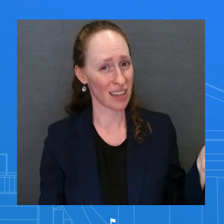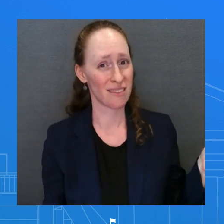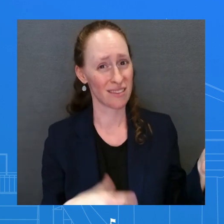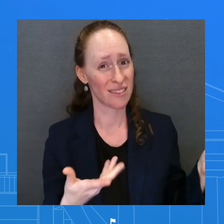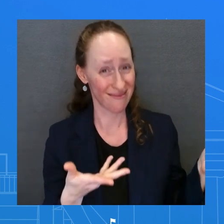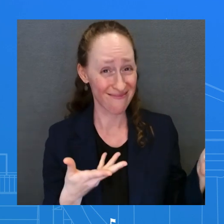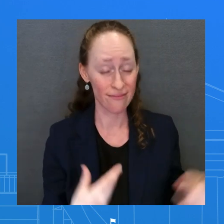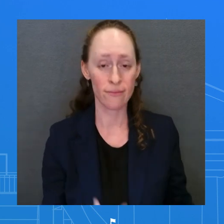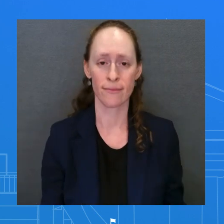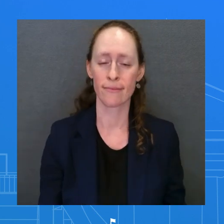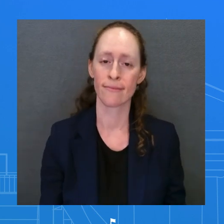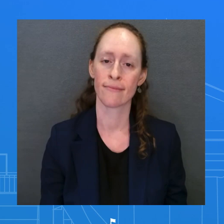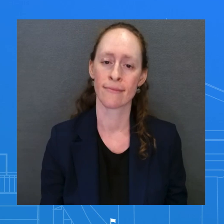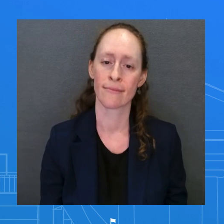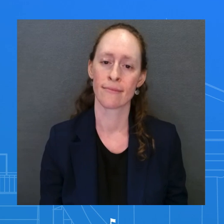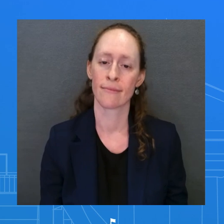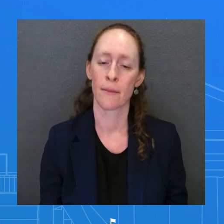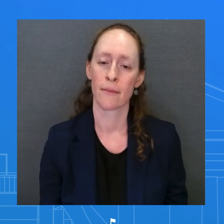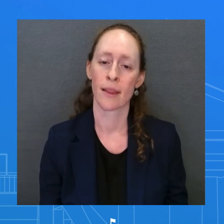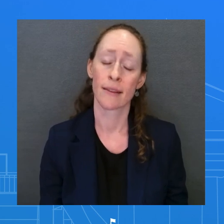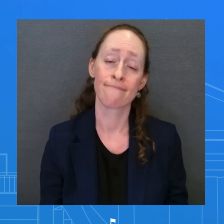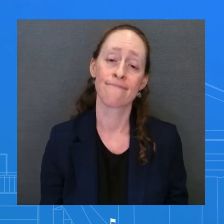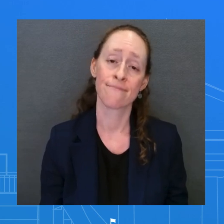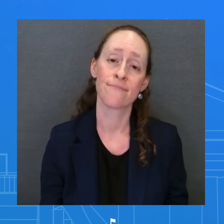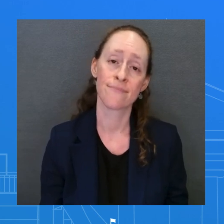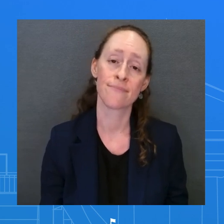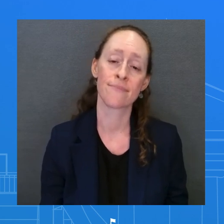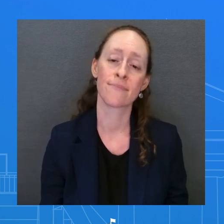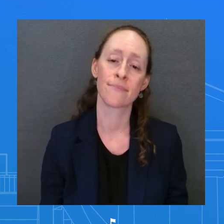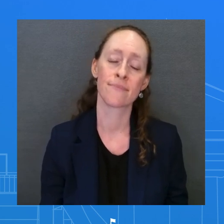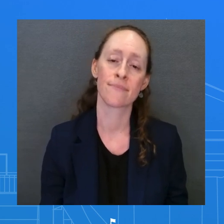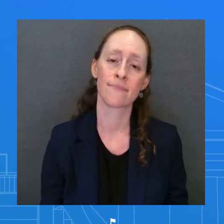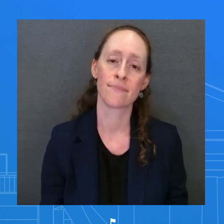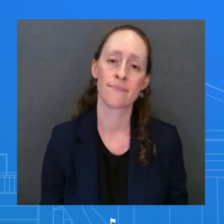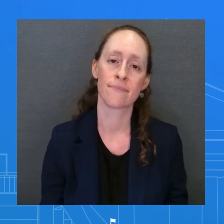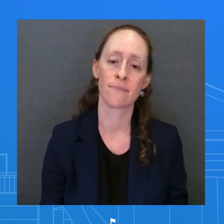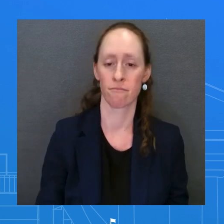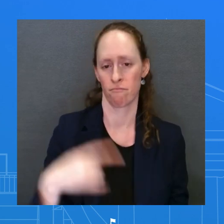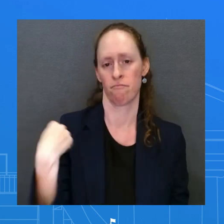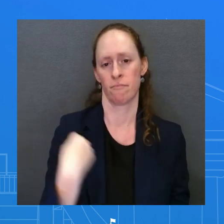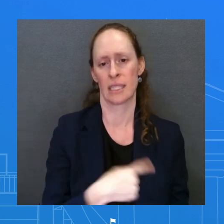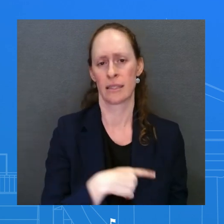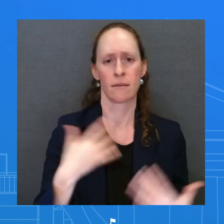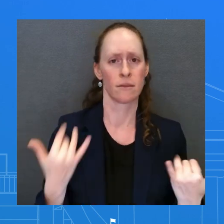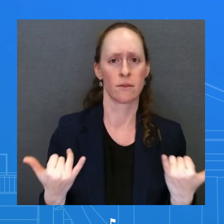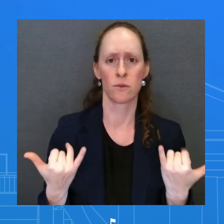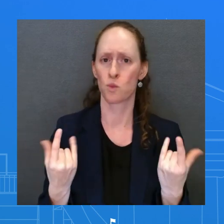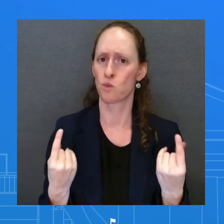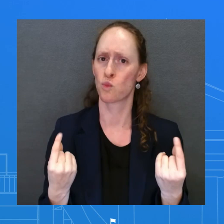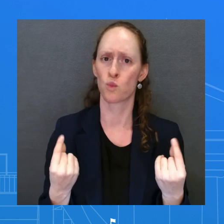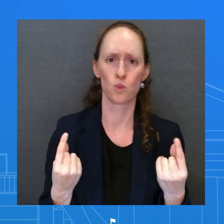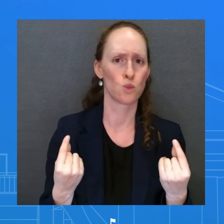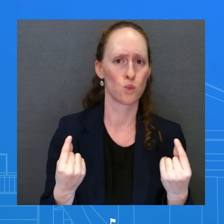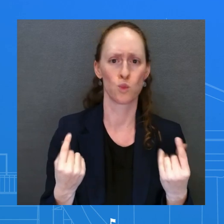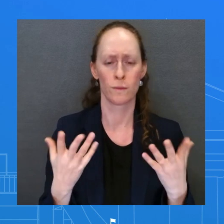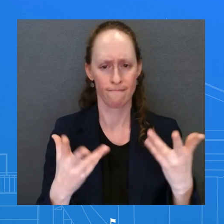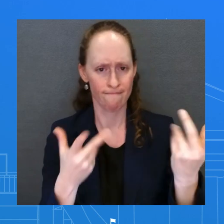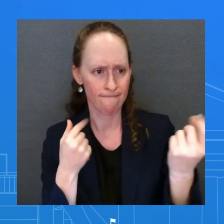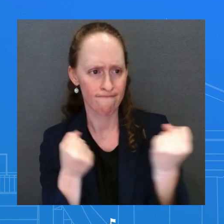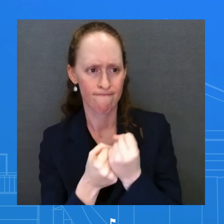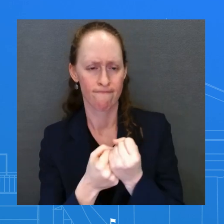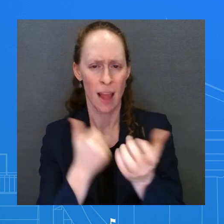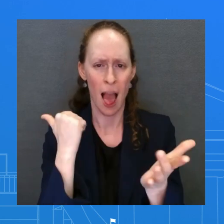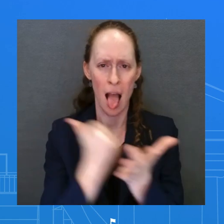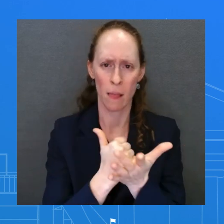already in expanding contraception access for women. If you think about the Affordable Care Act, it